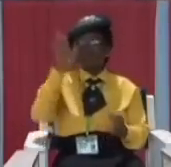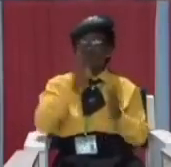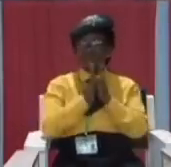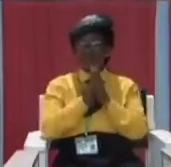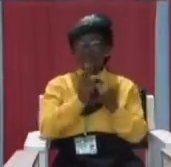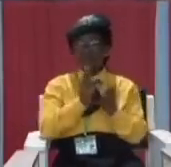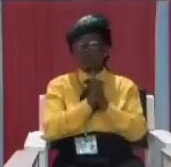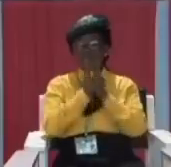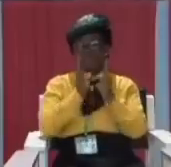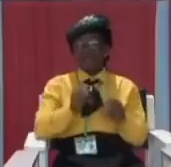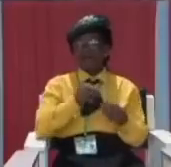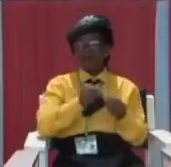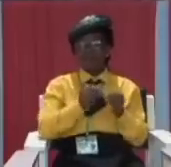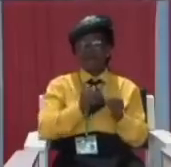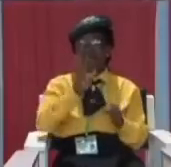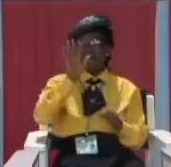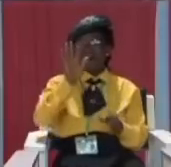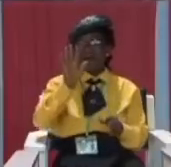Father,